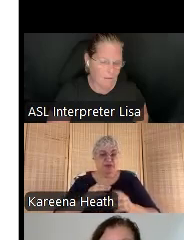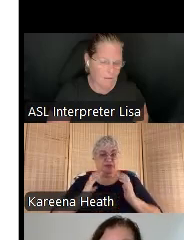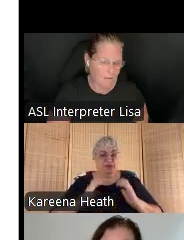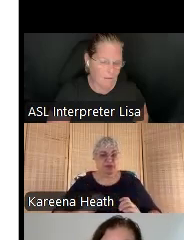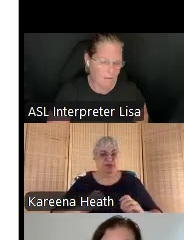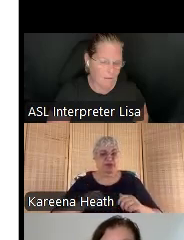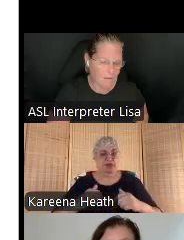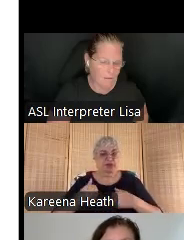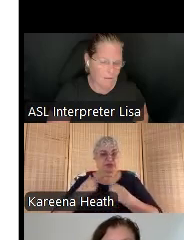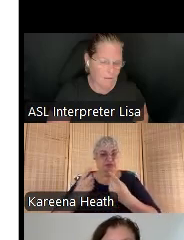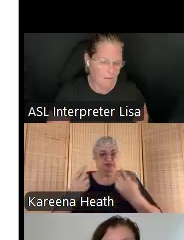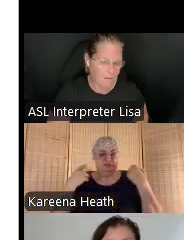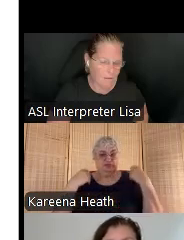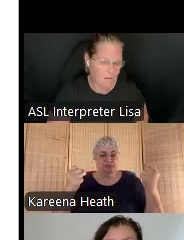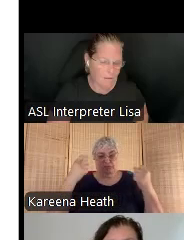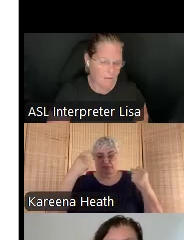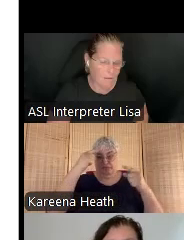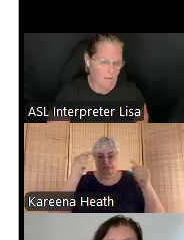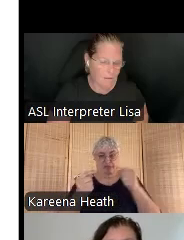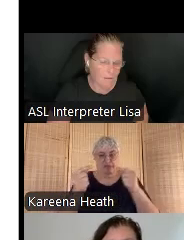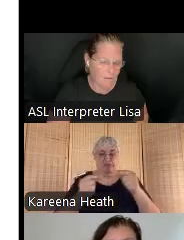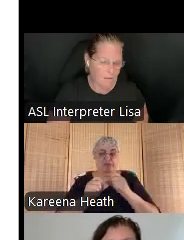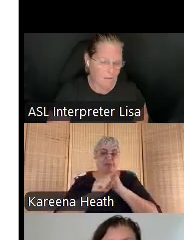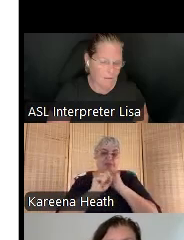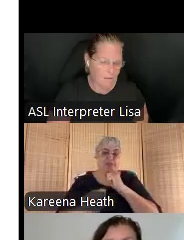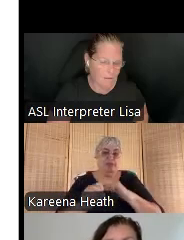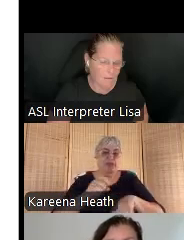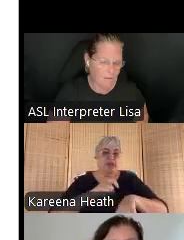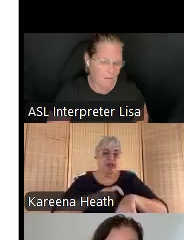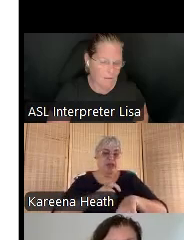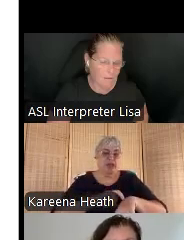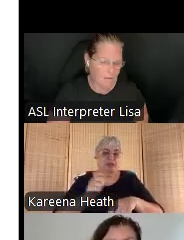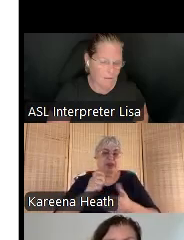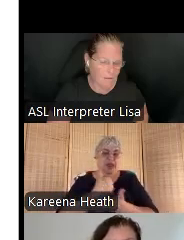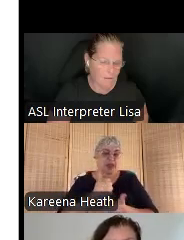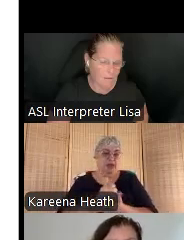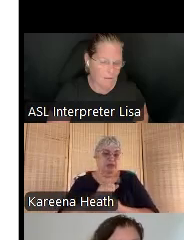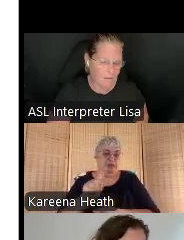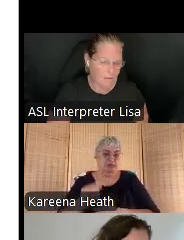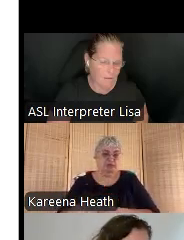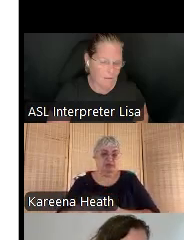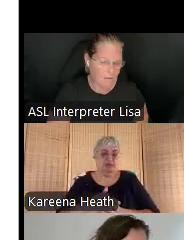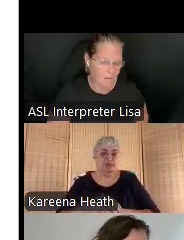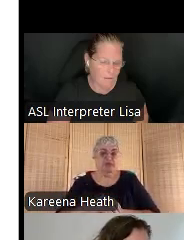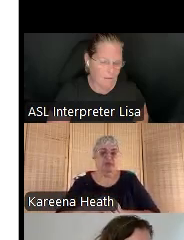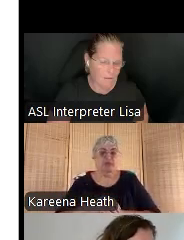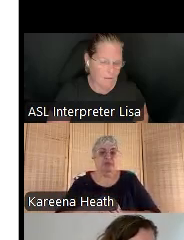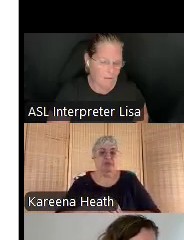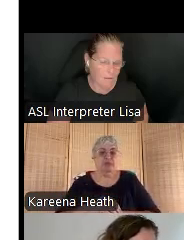been in recovery from brain injury for an extended period of time and needs help finding and keeping a